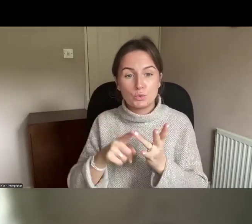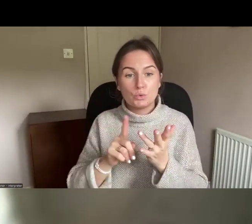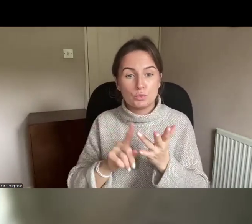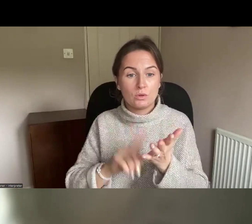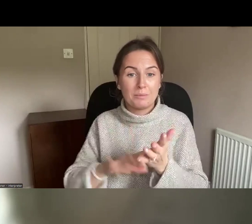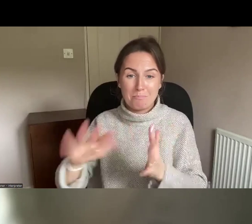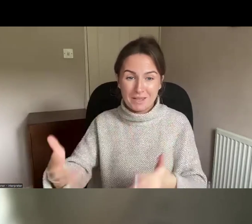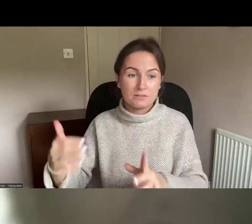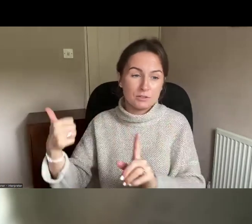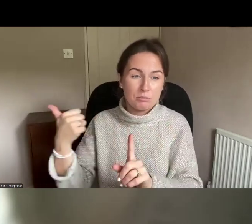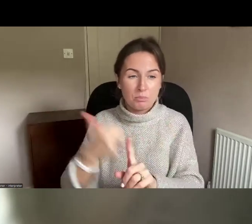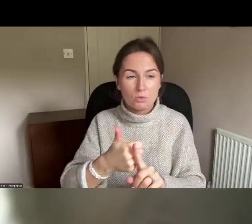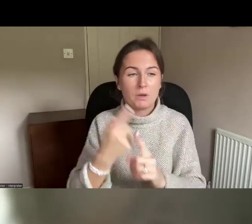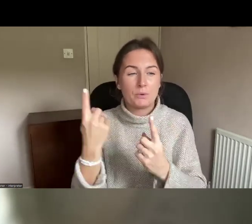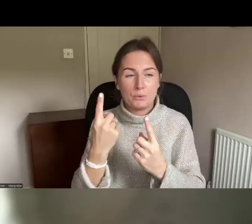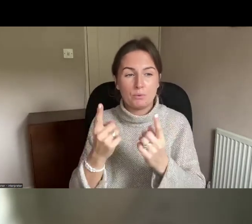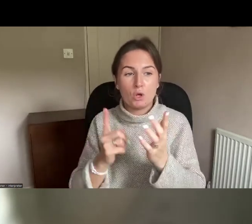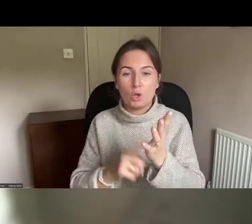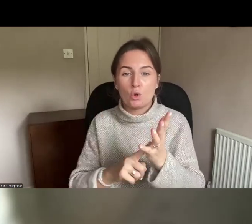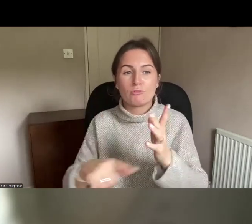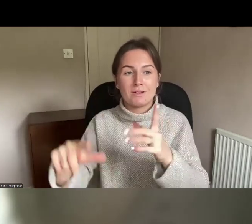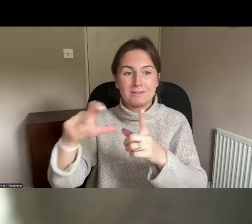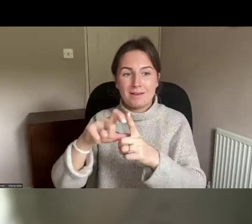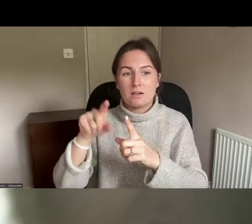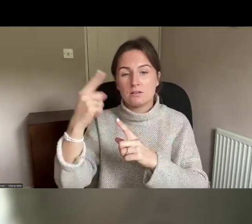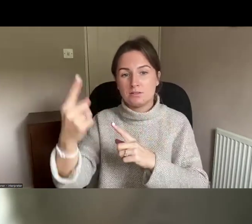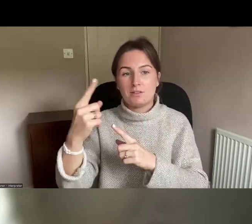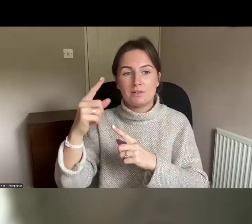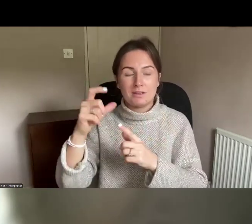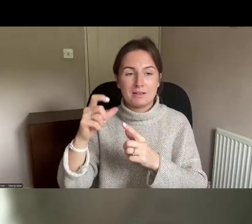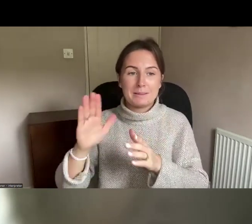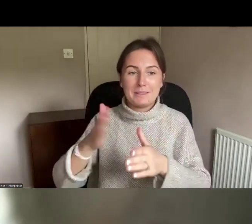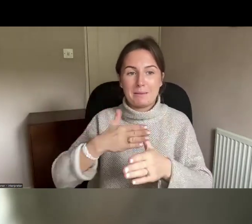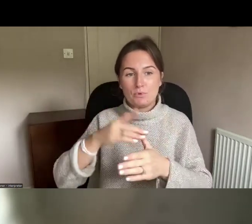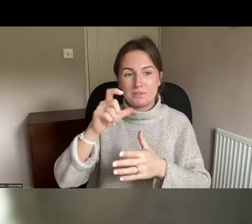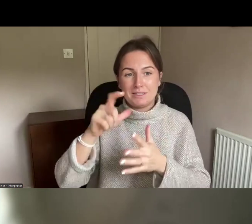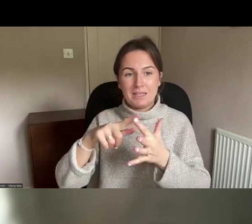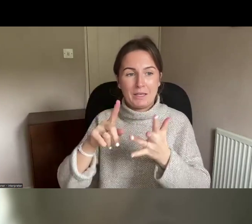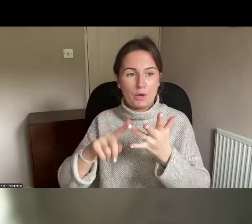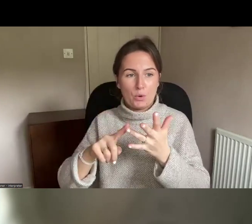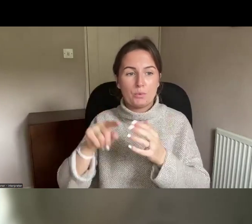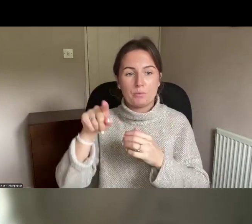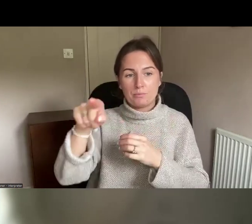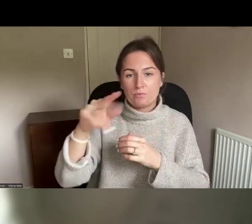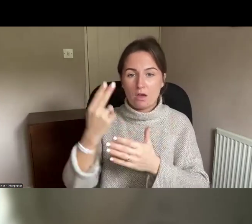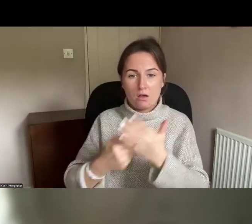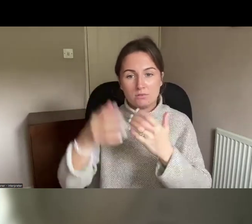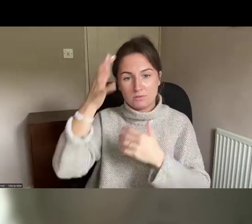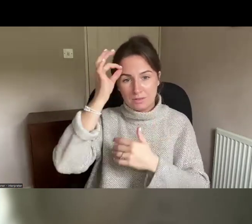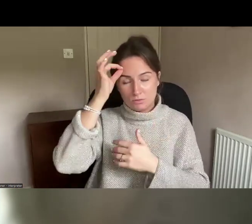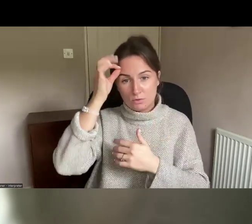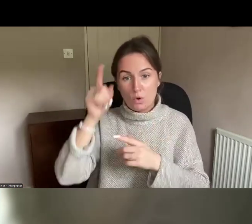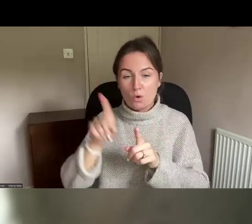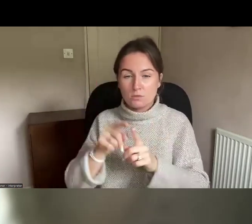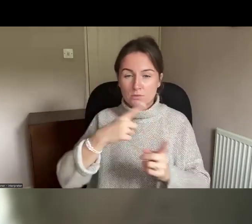Laura Dyer, who's Deputy Chief Executive of the Arts Council, and we've worked closely with a delivery partner and a technology